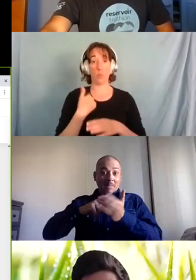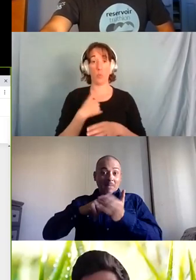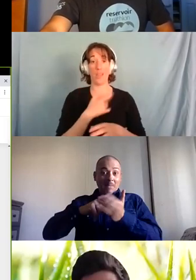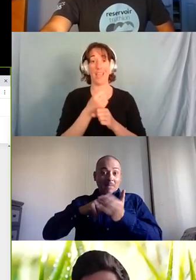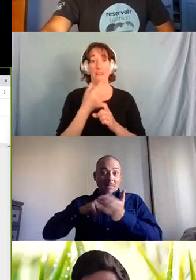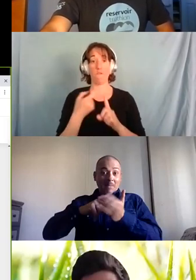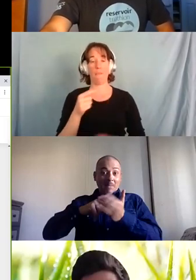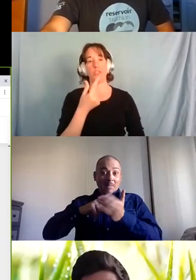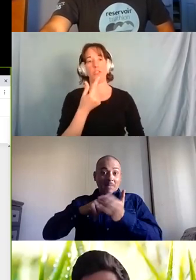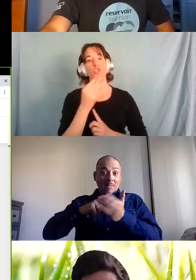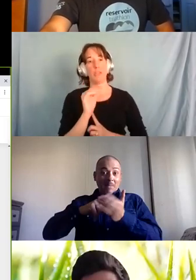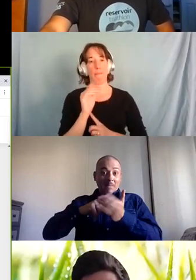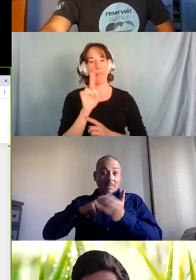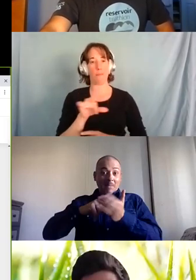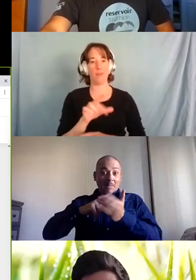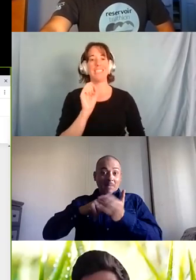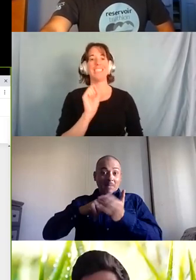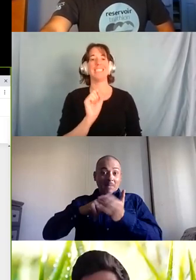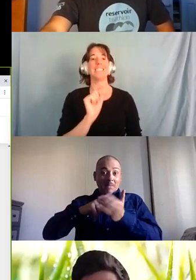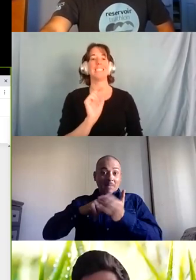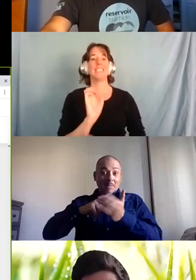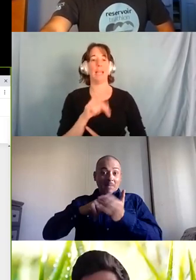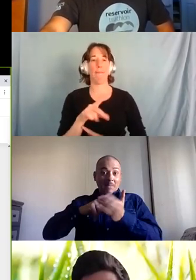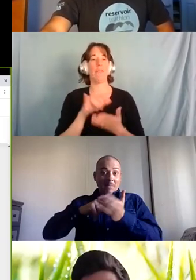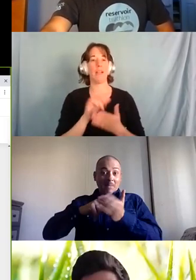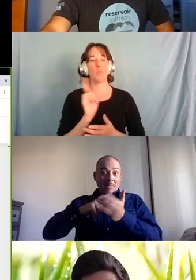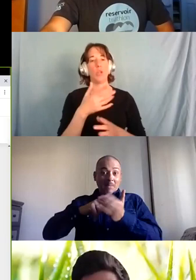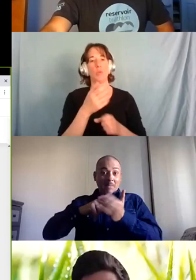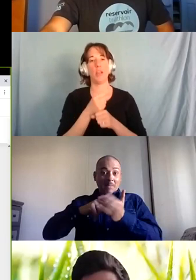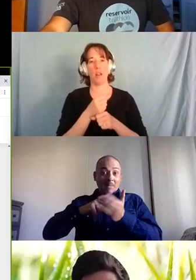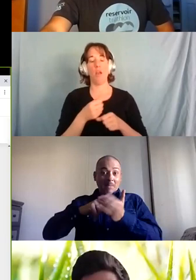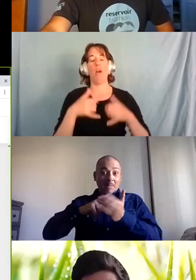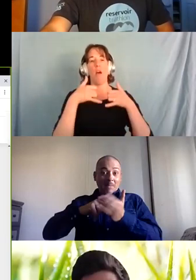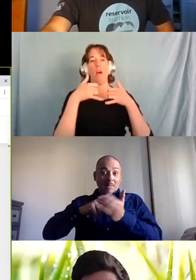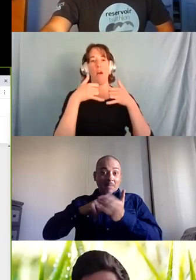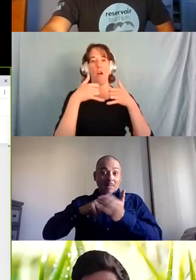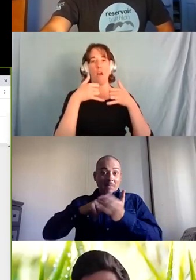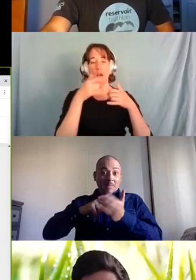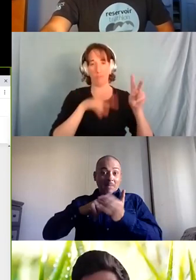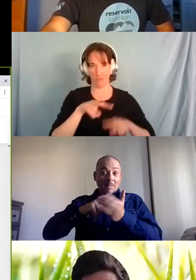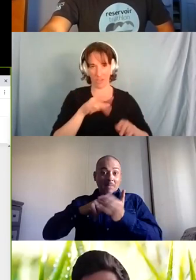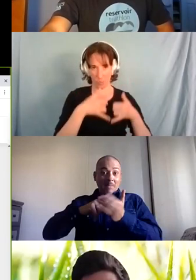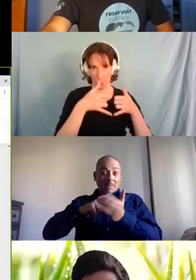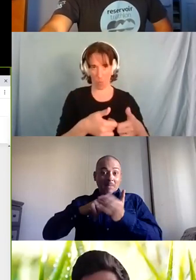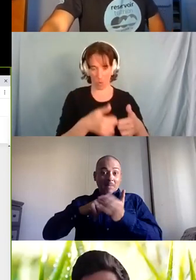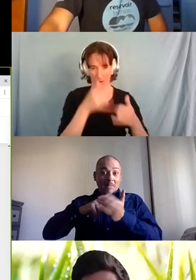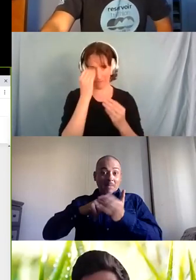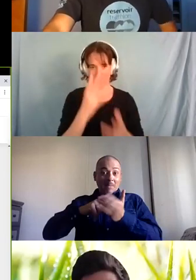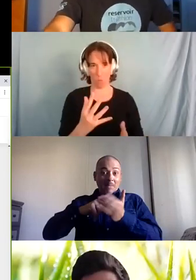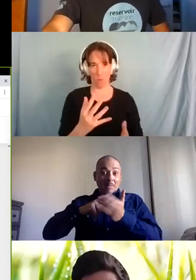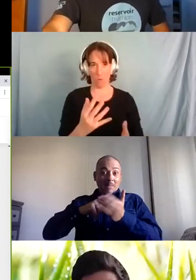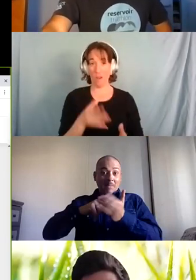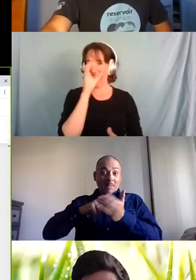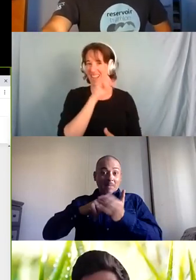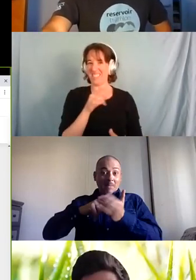step, and that's where you get the observation, reward, done, and info. Observation, reward are, I guess,